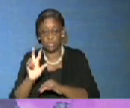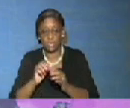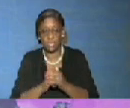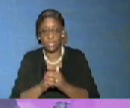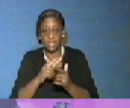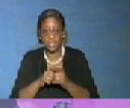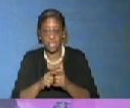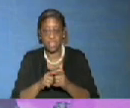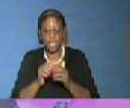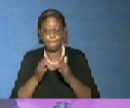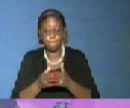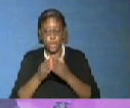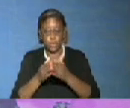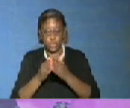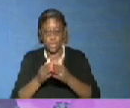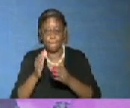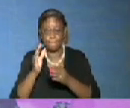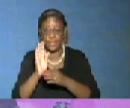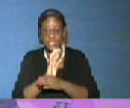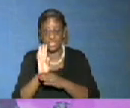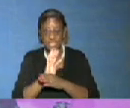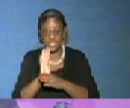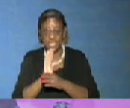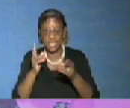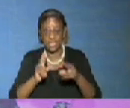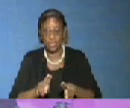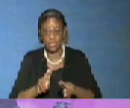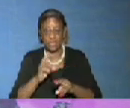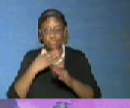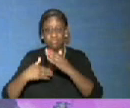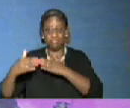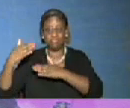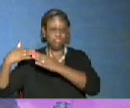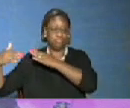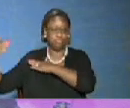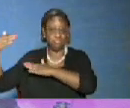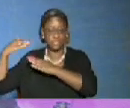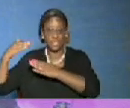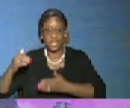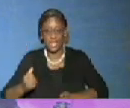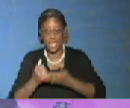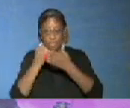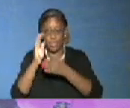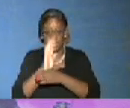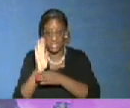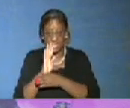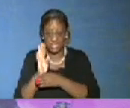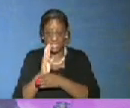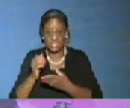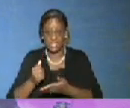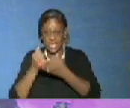Well, the mailboat business has existed in the Bahamas for decades, connecting families and helping businesses expand their